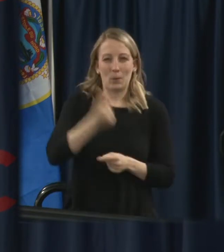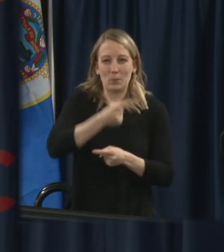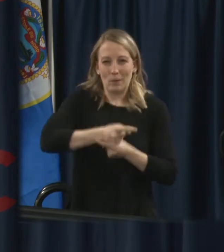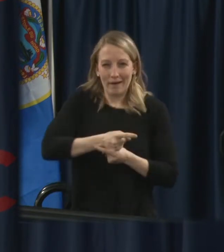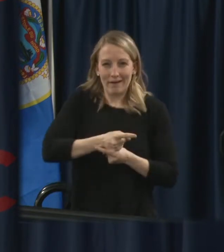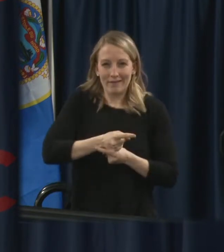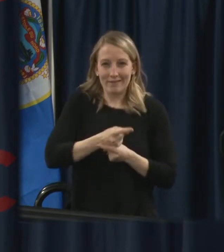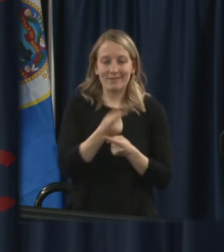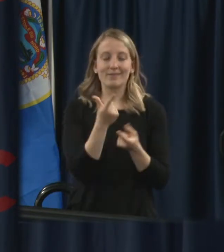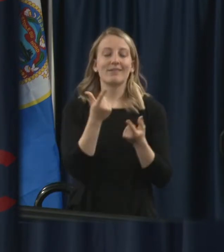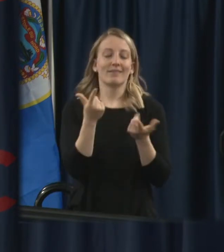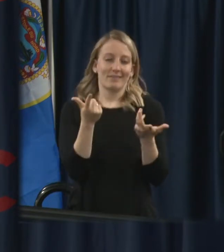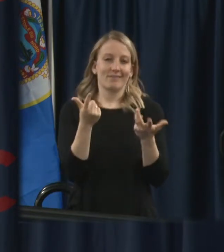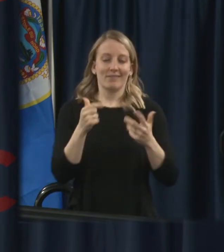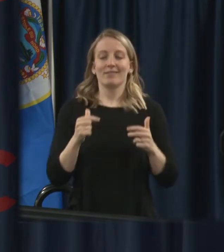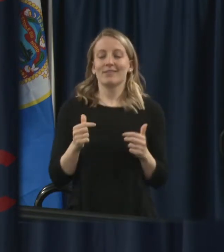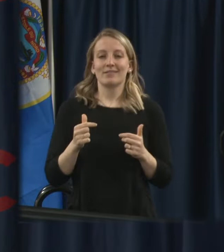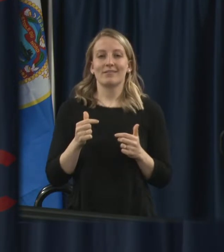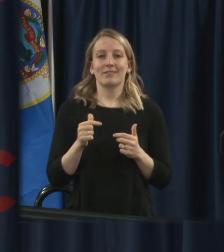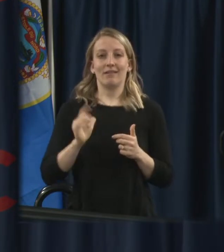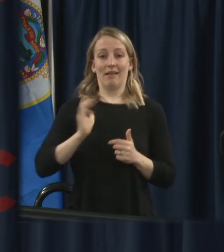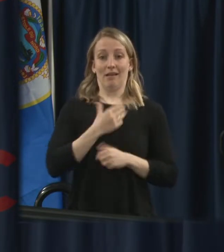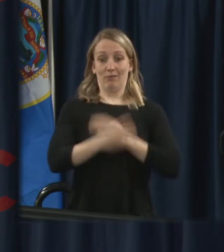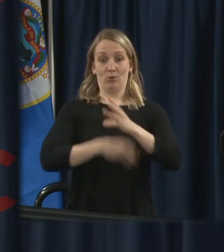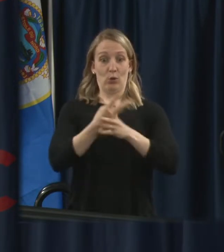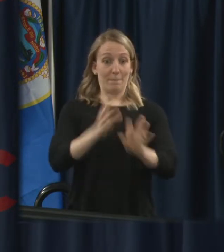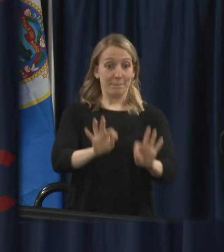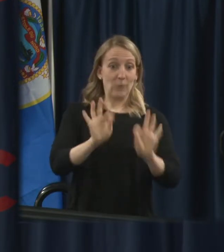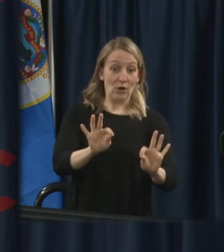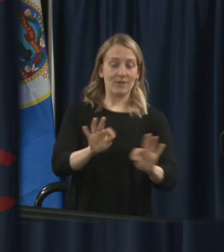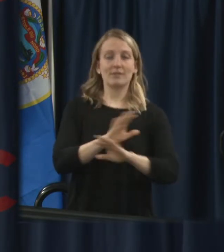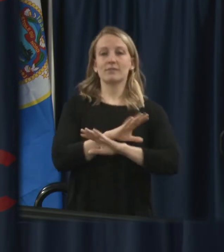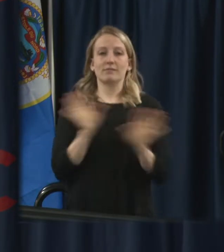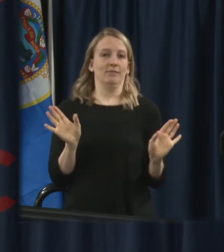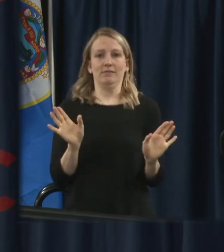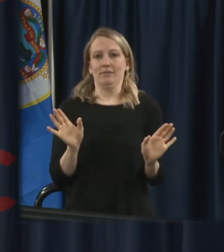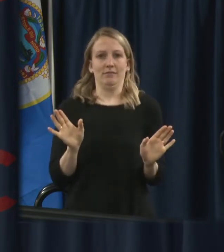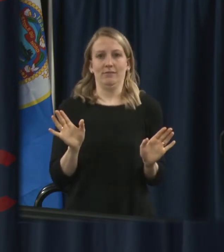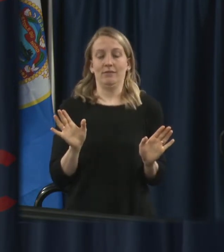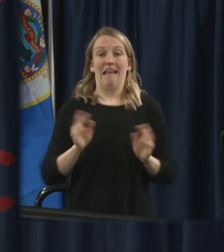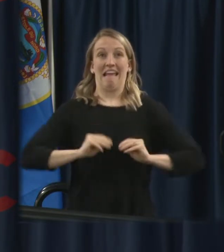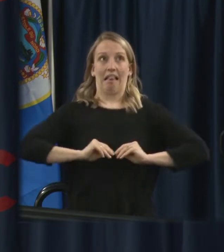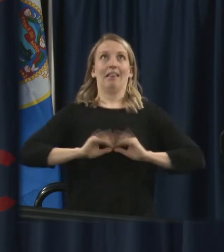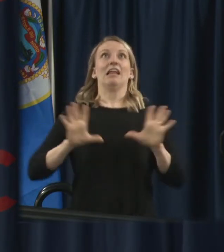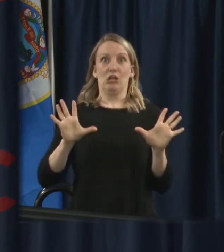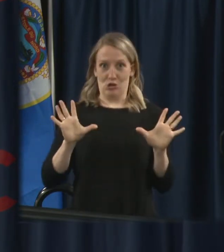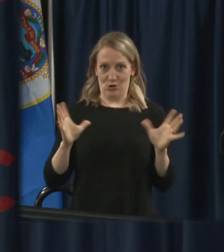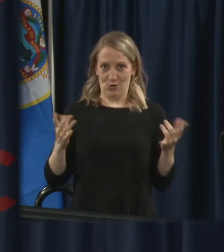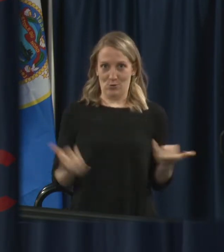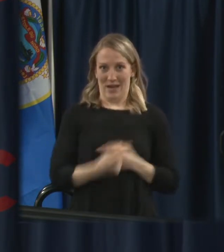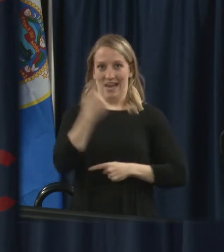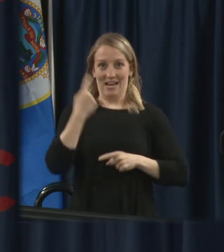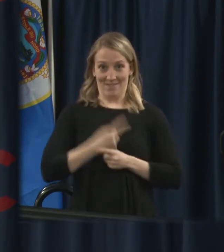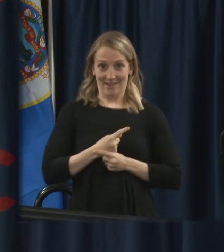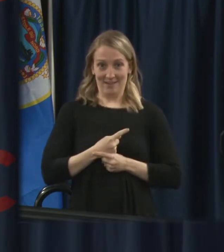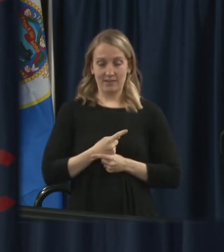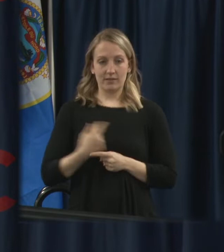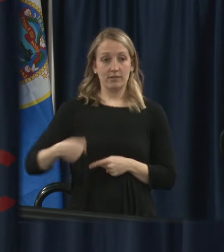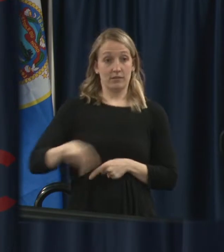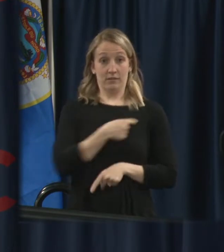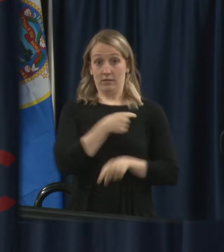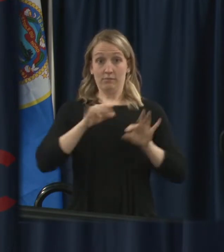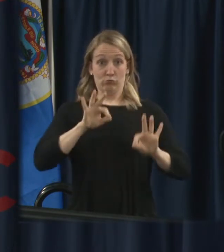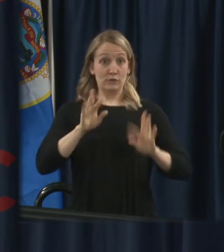the obvious when I tell you that we do not live in a perfect world. That's never been clearer than today. And none of us are perfect